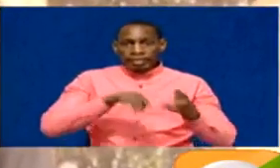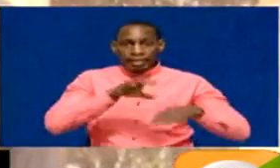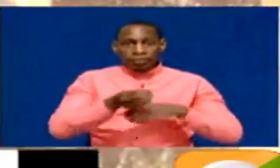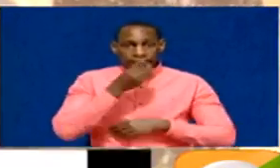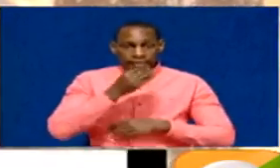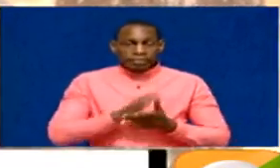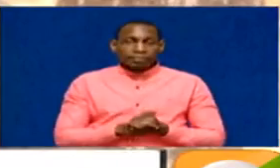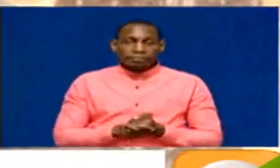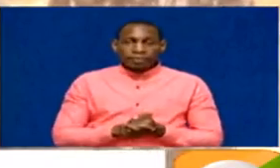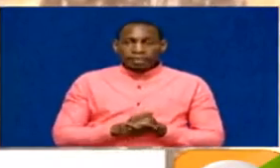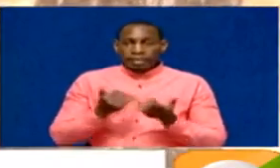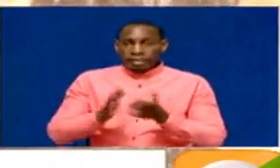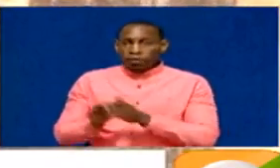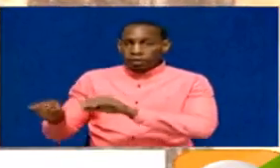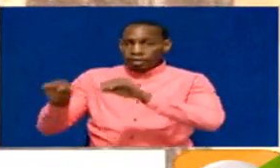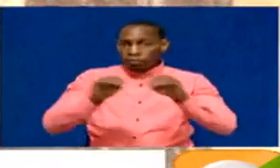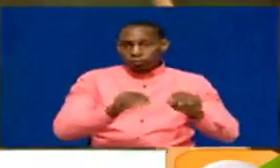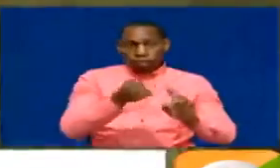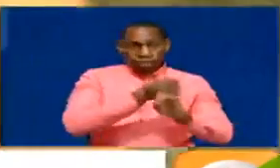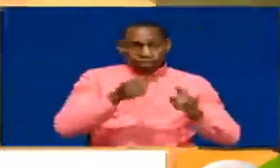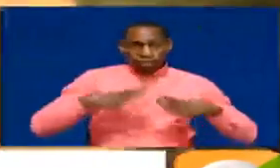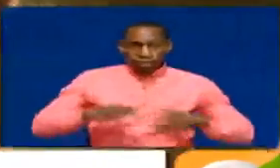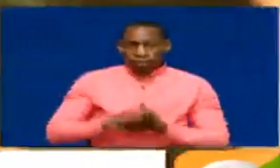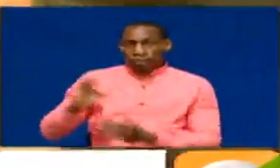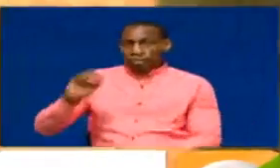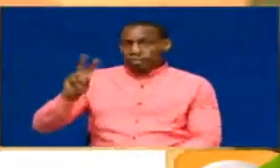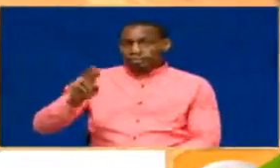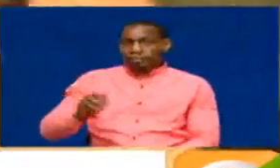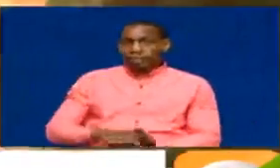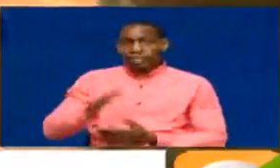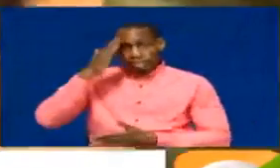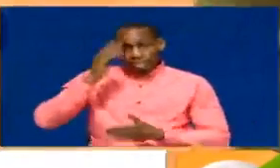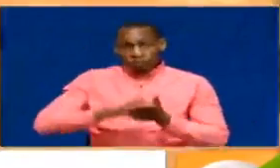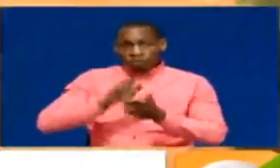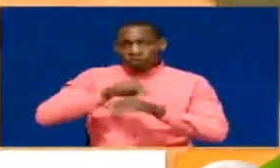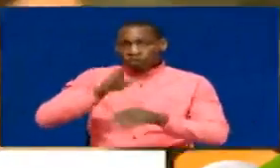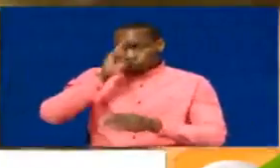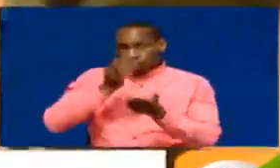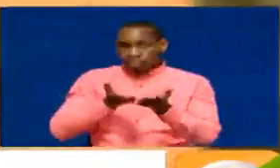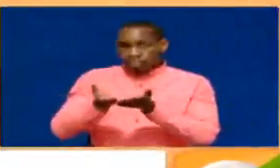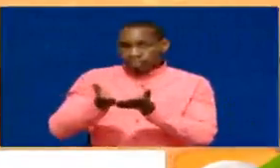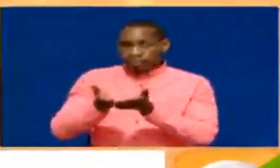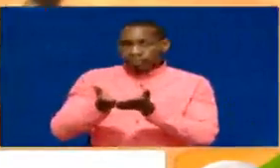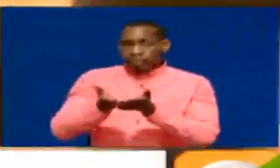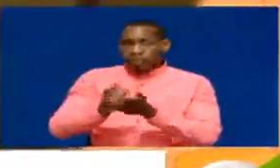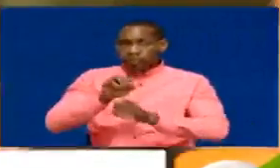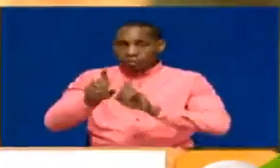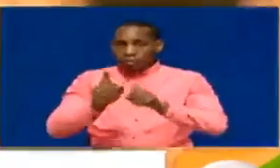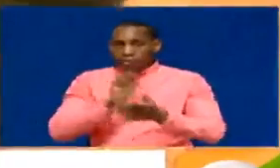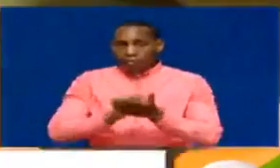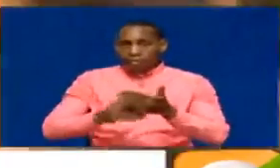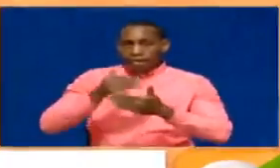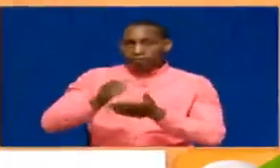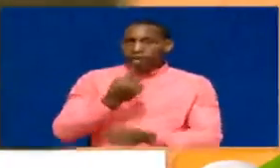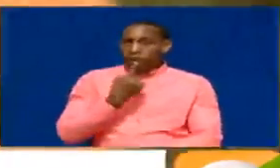zao. Sasa ndio wanakuja kufahamia watu ya Lamaiwe. Citizen TV has learned that National Police Reservists have been vetted